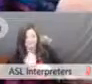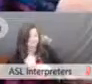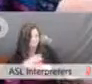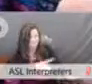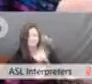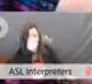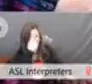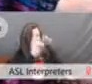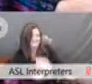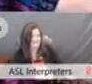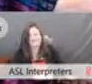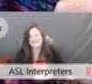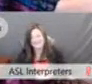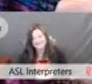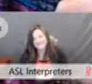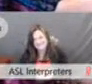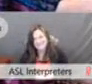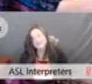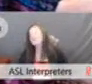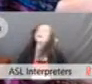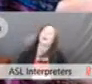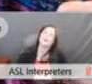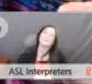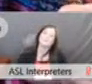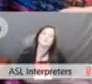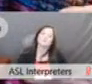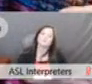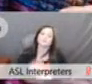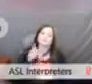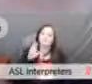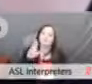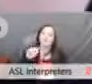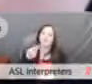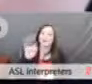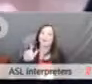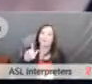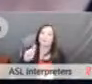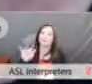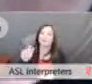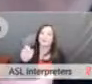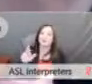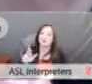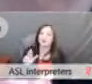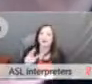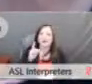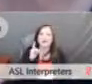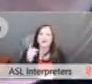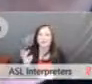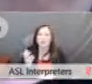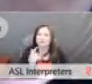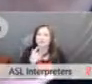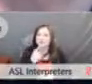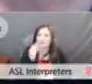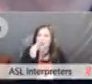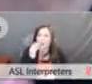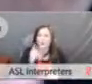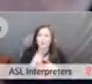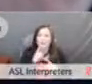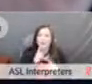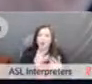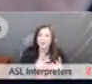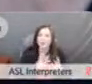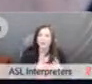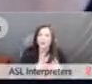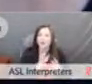Yep. Okay. Randall Naylor, he wants to know, and I think one of you already addressed this, but we'll just reiterate it.